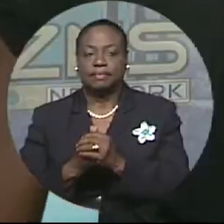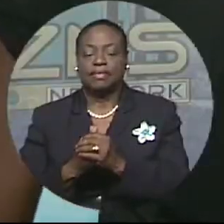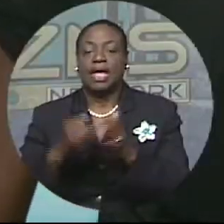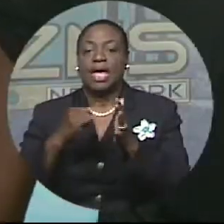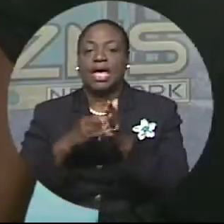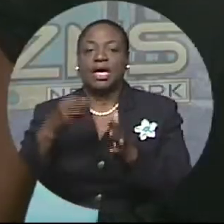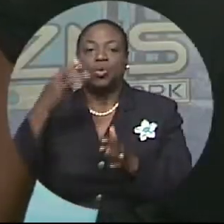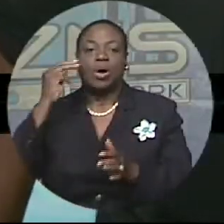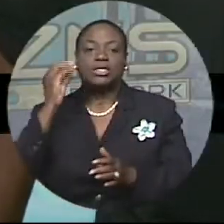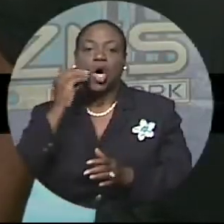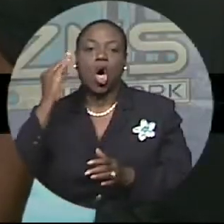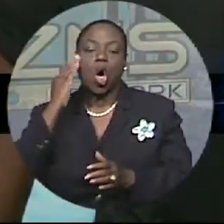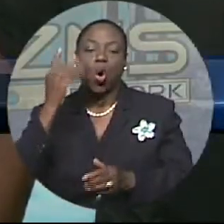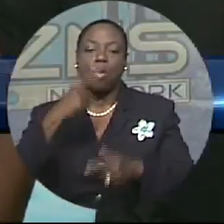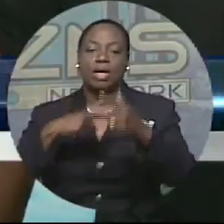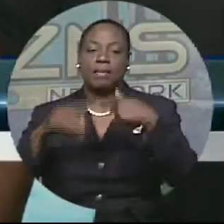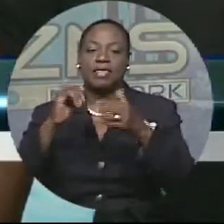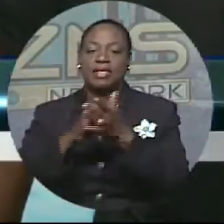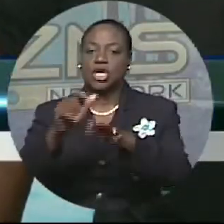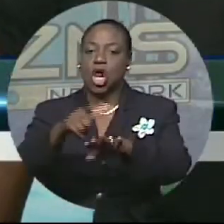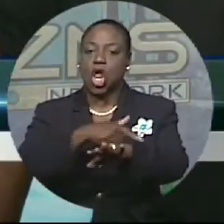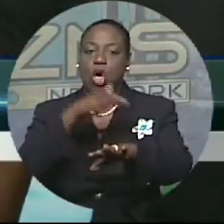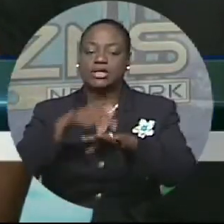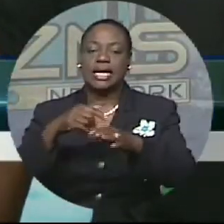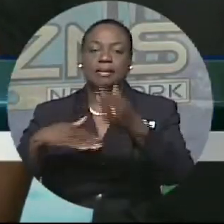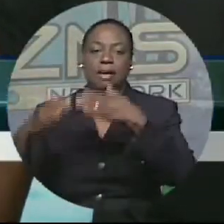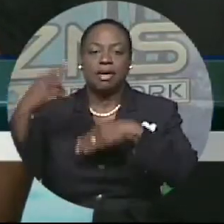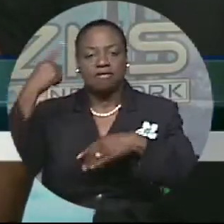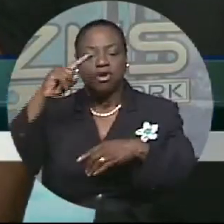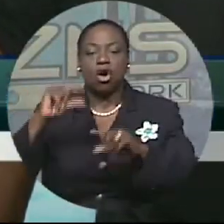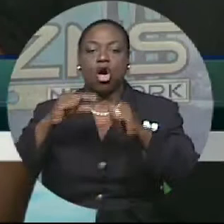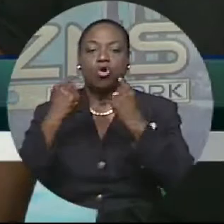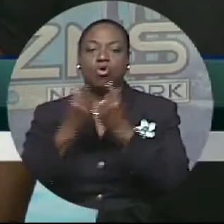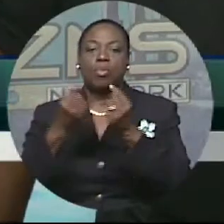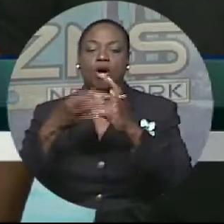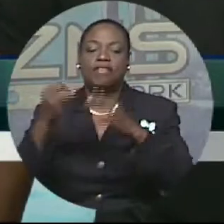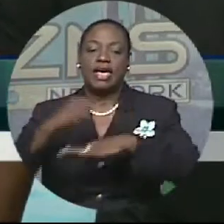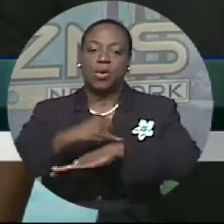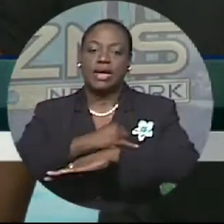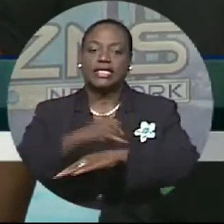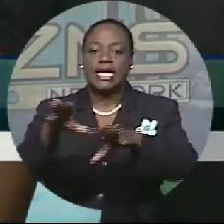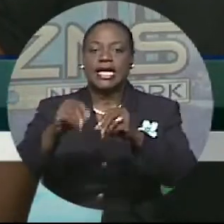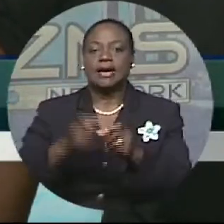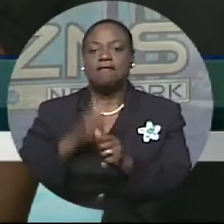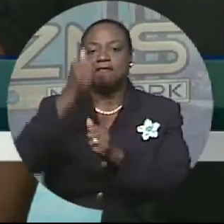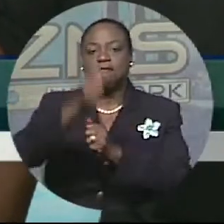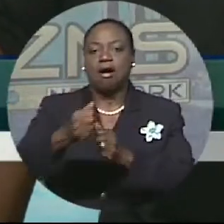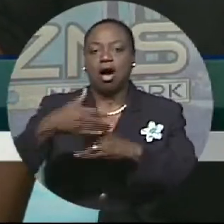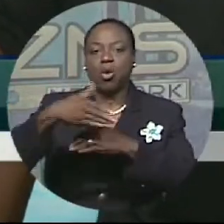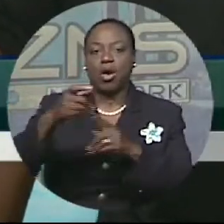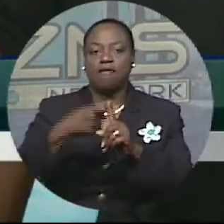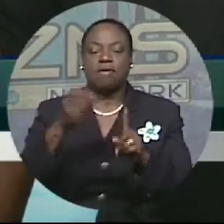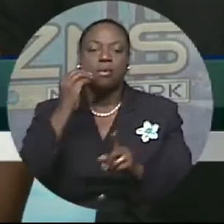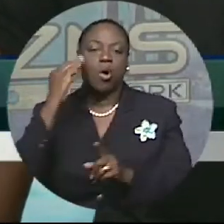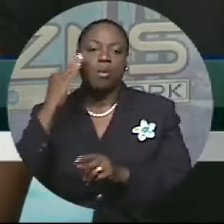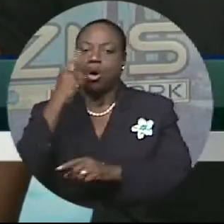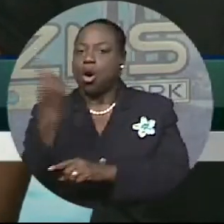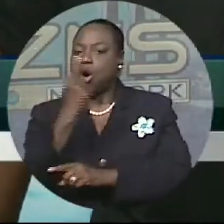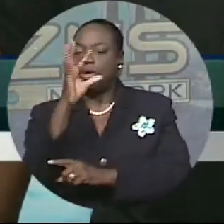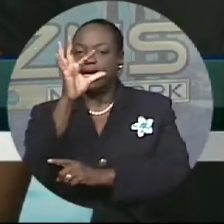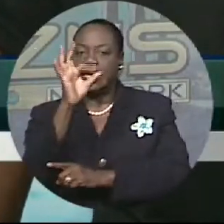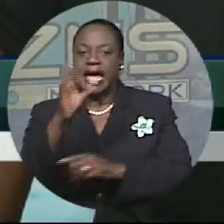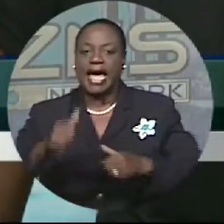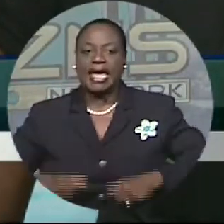It was a homecoming that was a long time coming for a group of iguanas taken far away from home, but only 9 of them survived after returning to